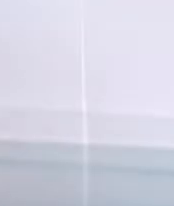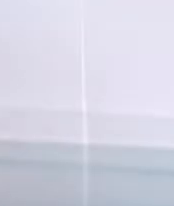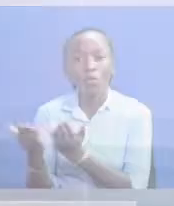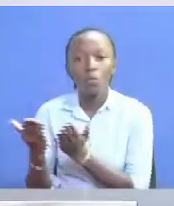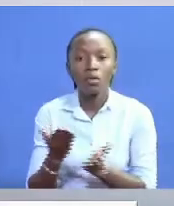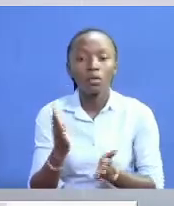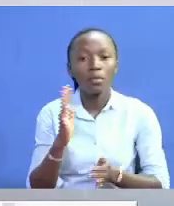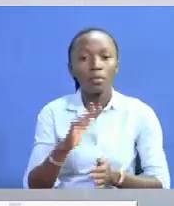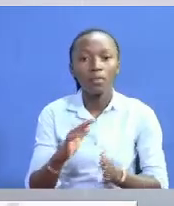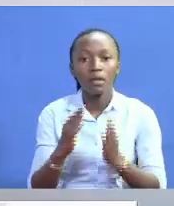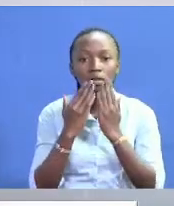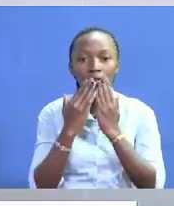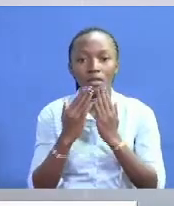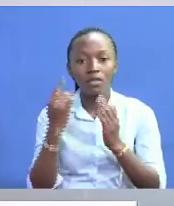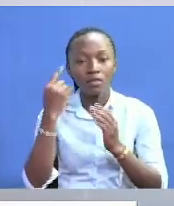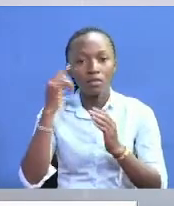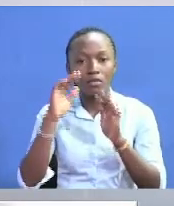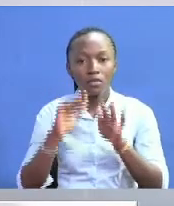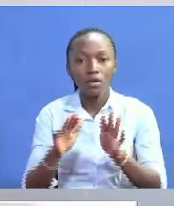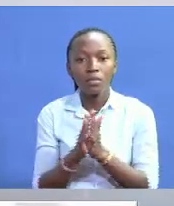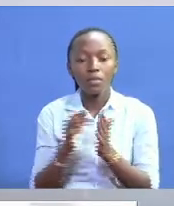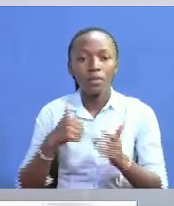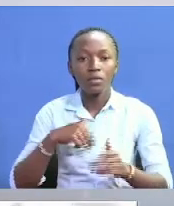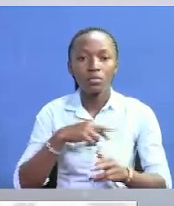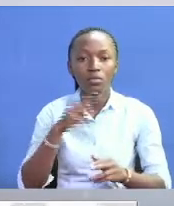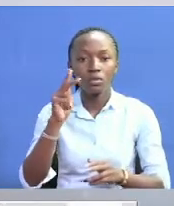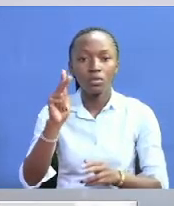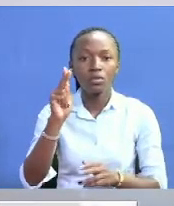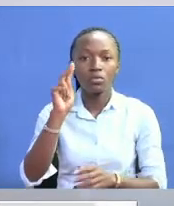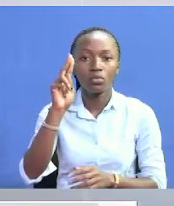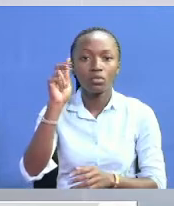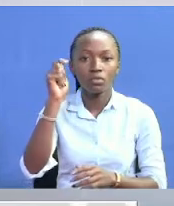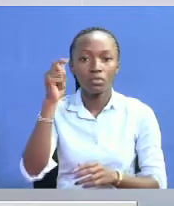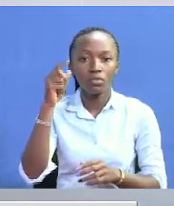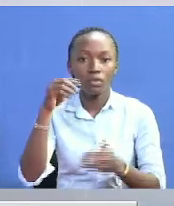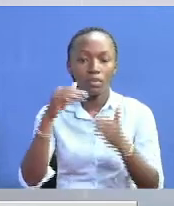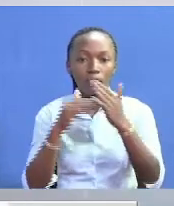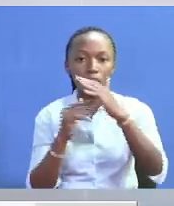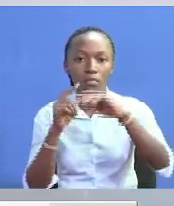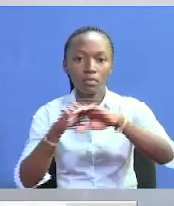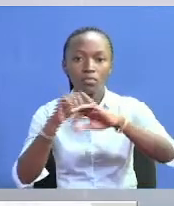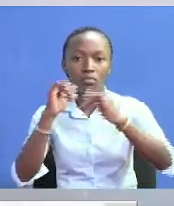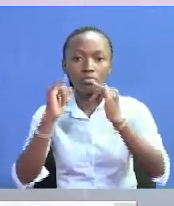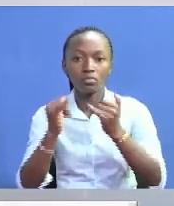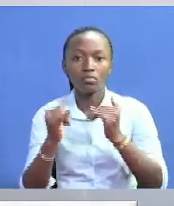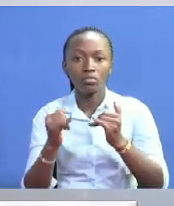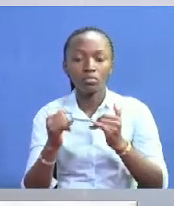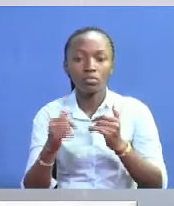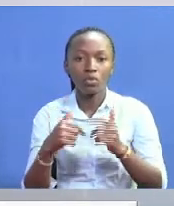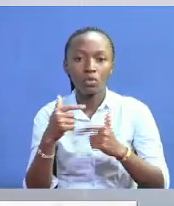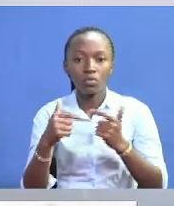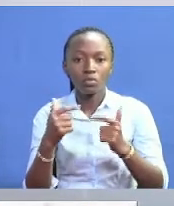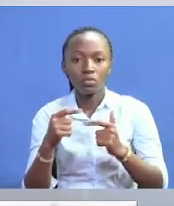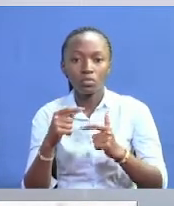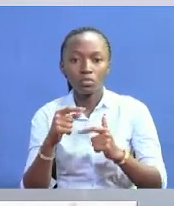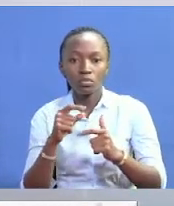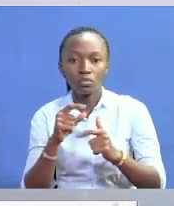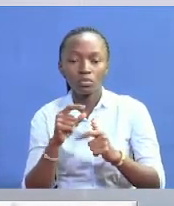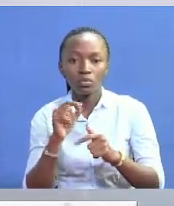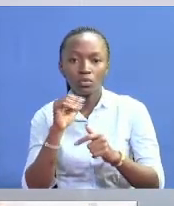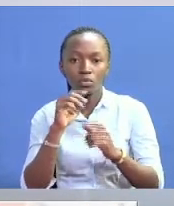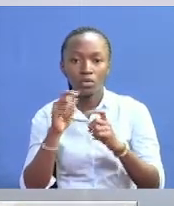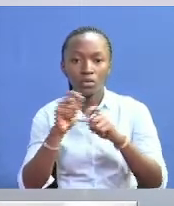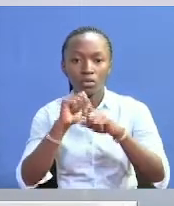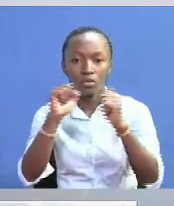Welcome back and thank you for staying with us on KTV Primetime News. And if you're just joining us, we are streaming live our broadcast on our social media platforms on